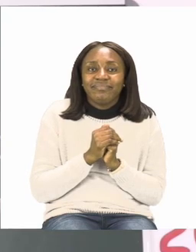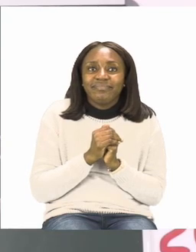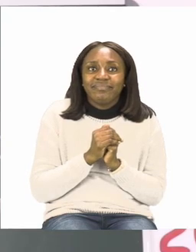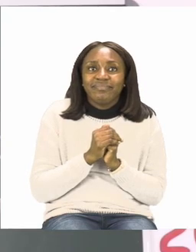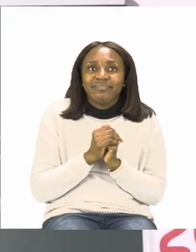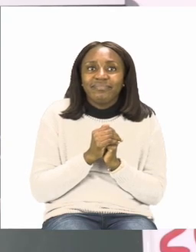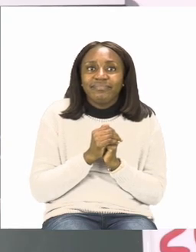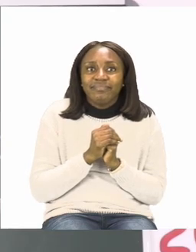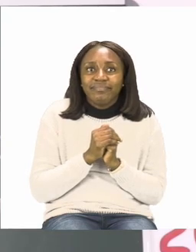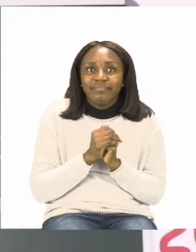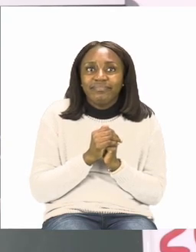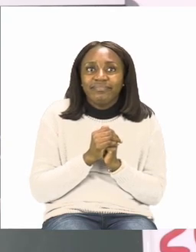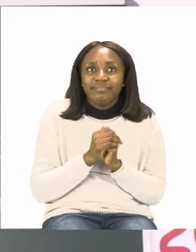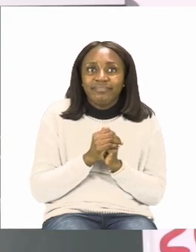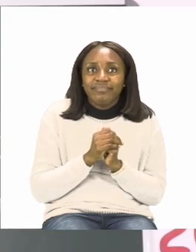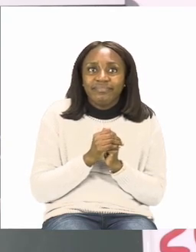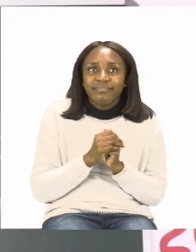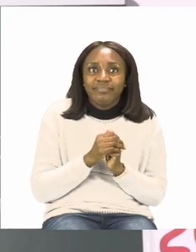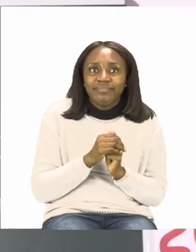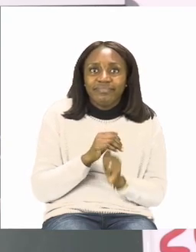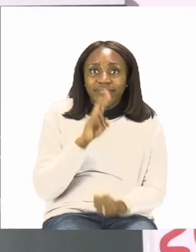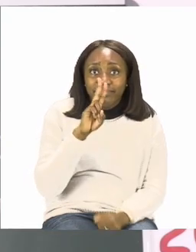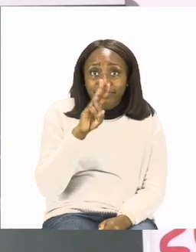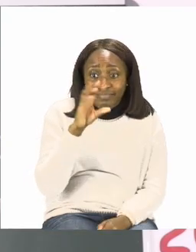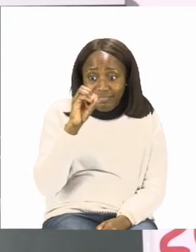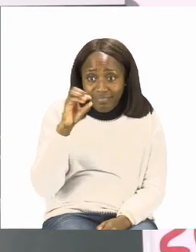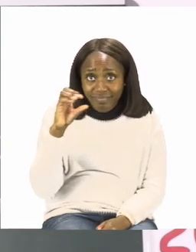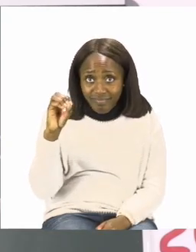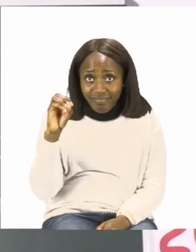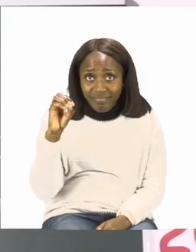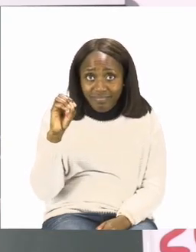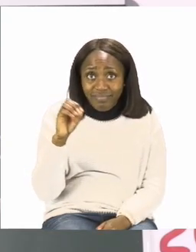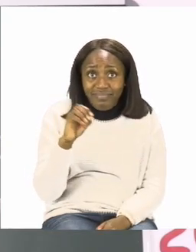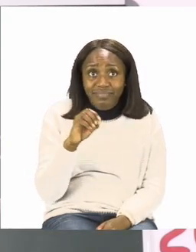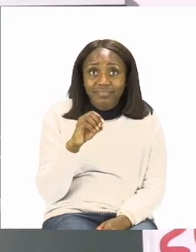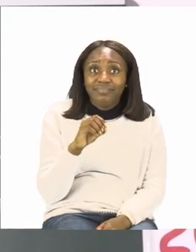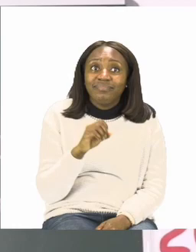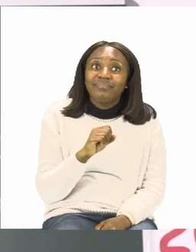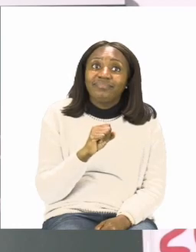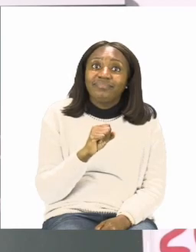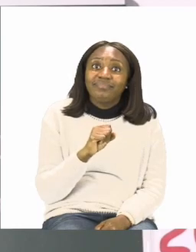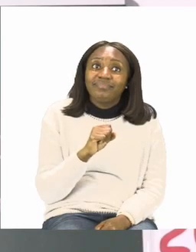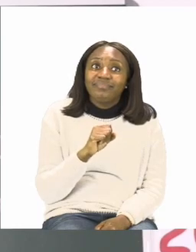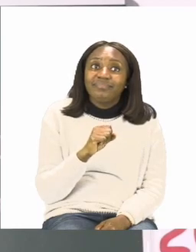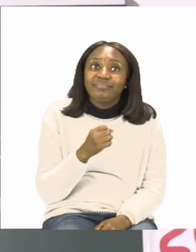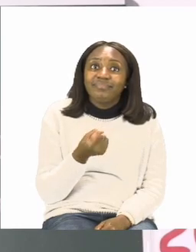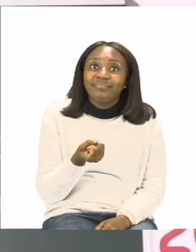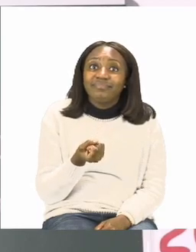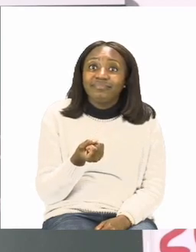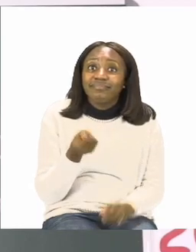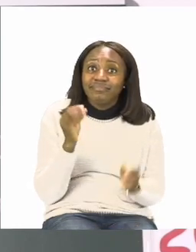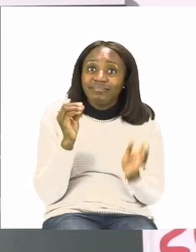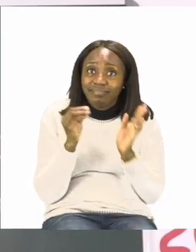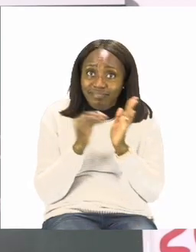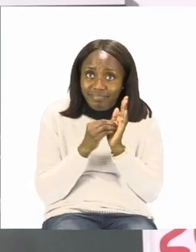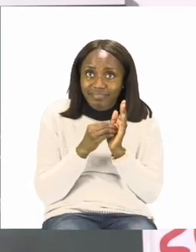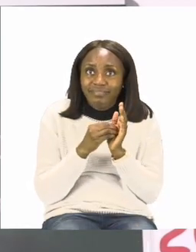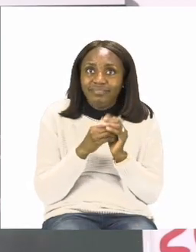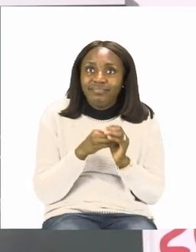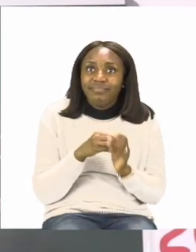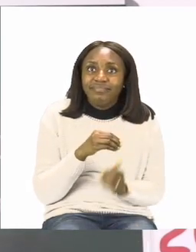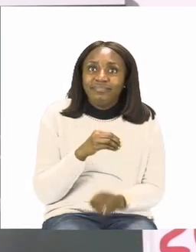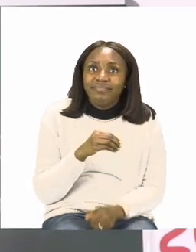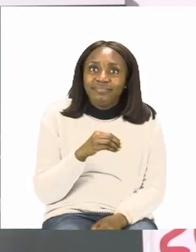we have 1, 2 zeros, then another 0 as well, we need to put them there so that